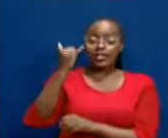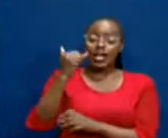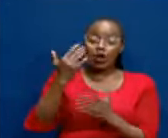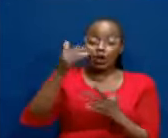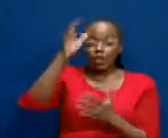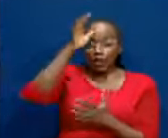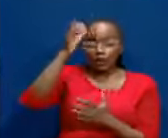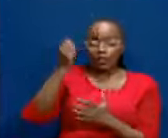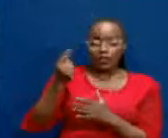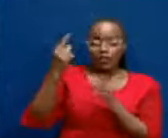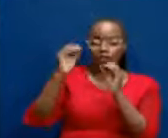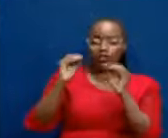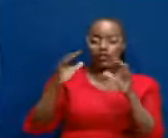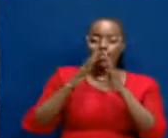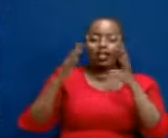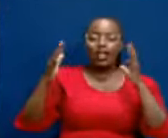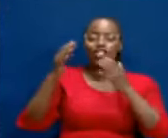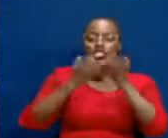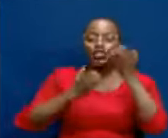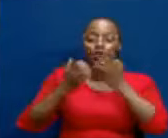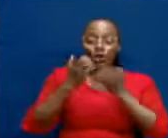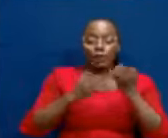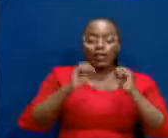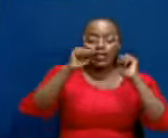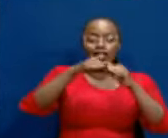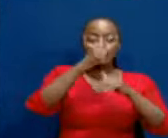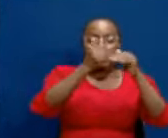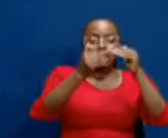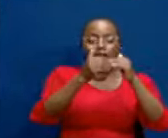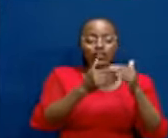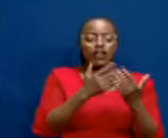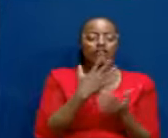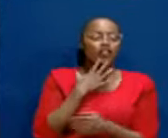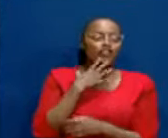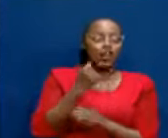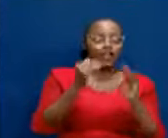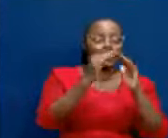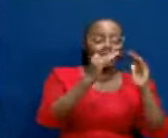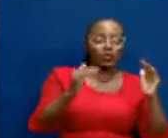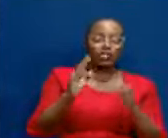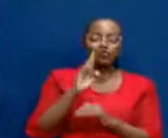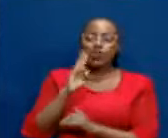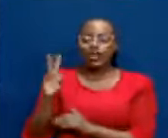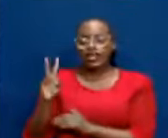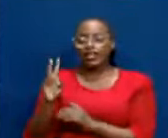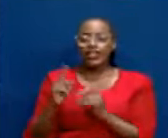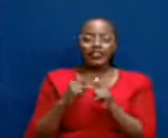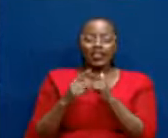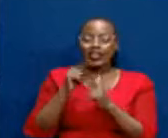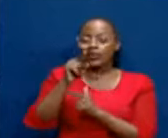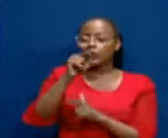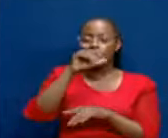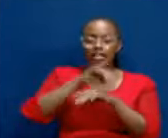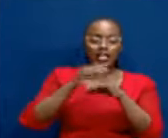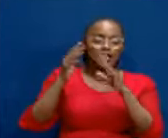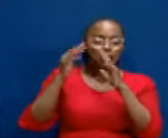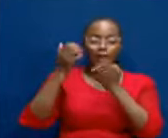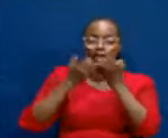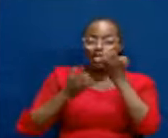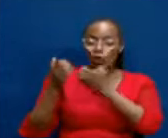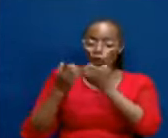concept of large economies of scale. So okay. Yes, if you're building 500 houses here, 200, you will never get the large economies of